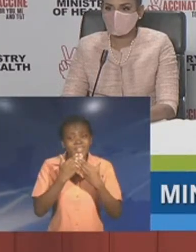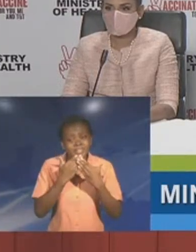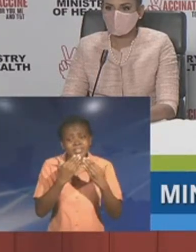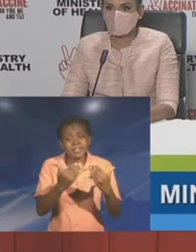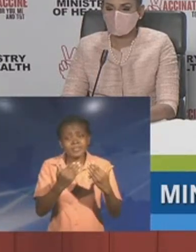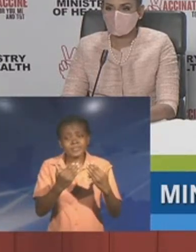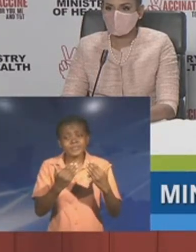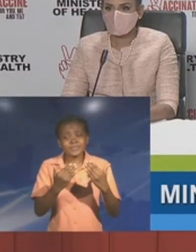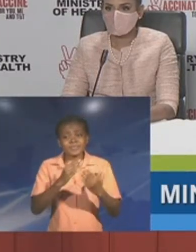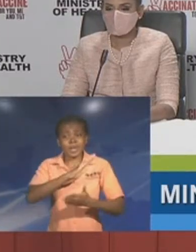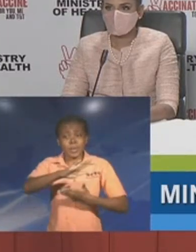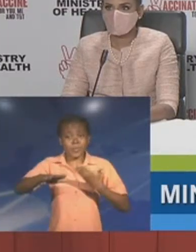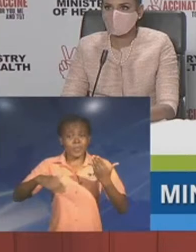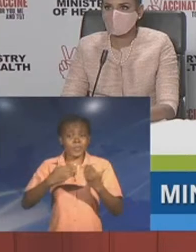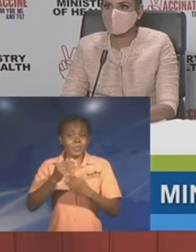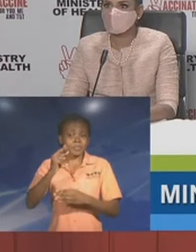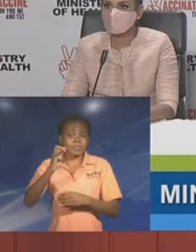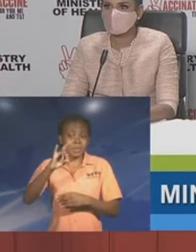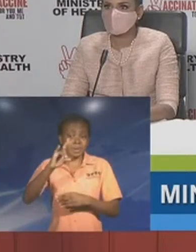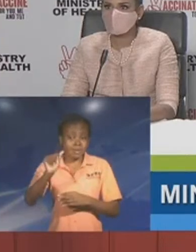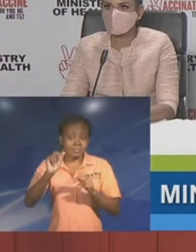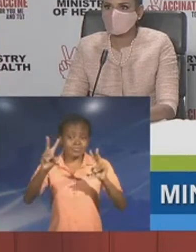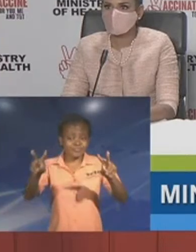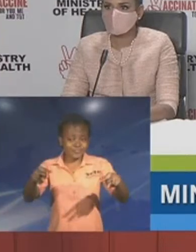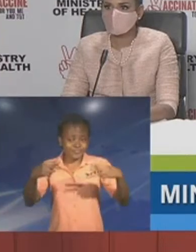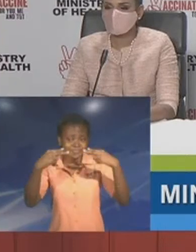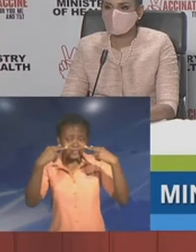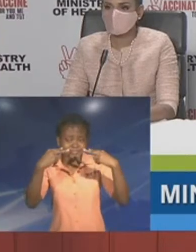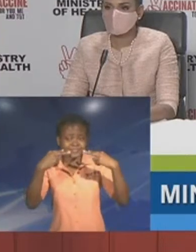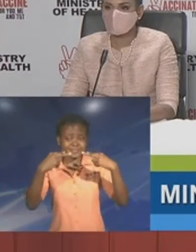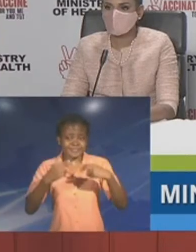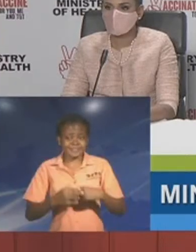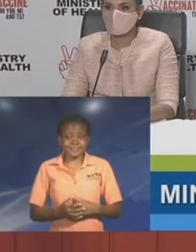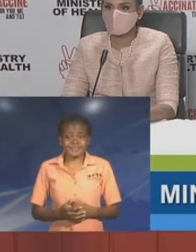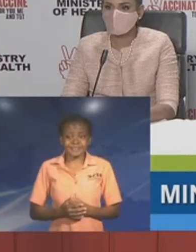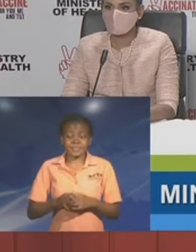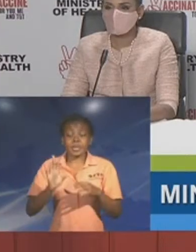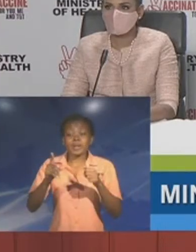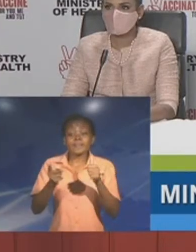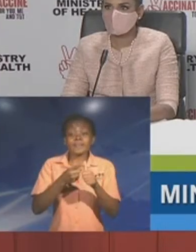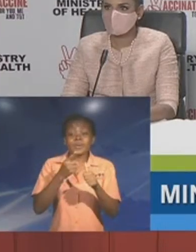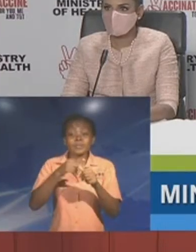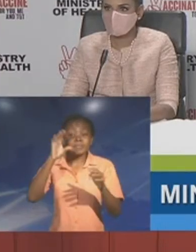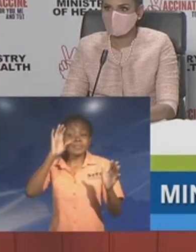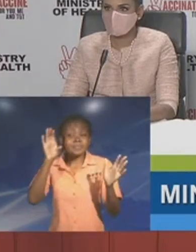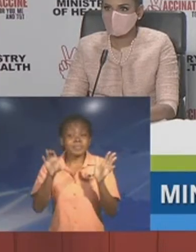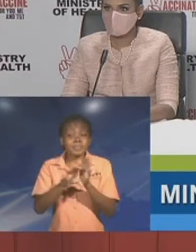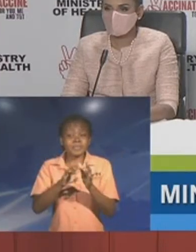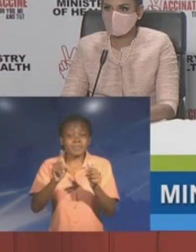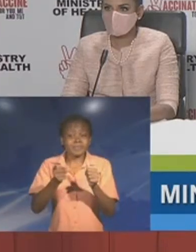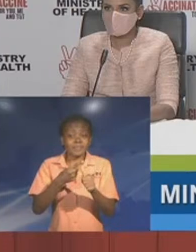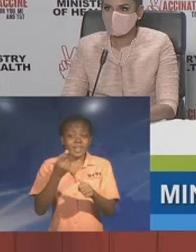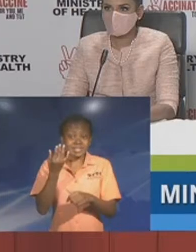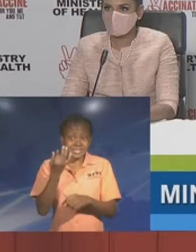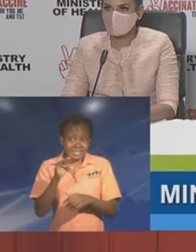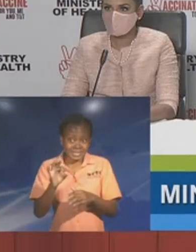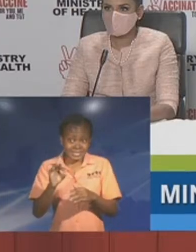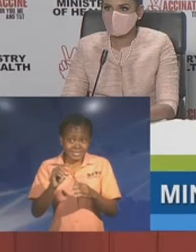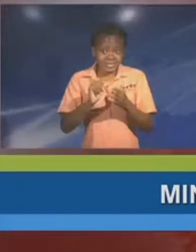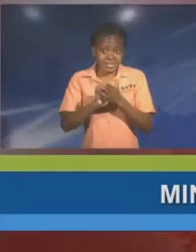of the media, members of the viewing and listening public. So as usual, if I could have the dashboard for the 16th of August